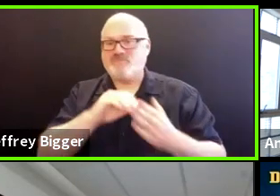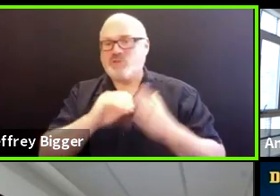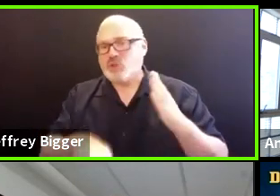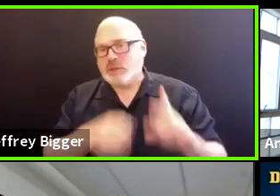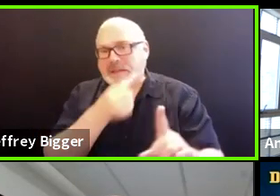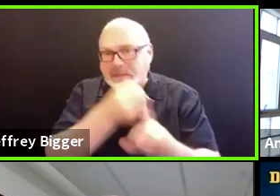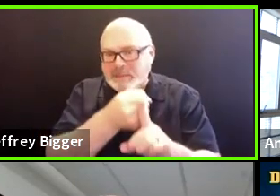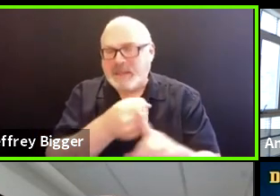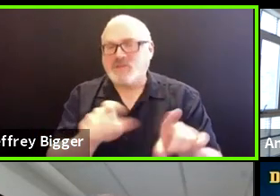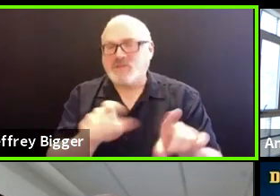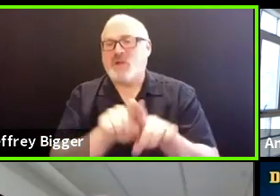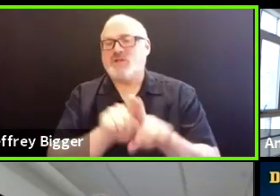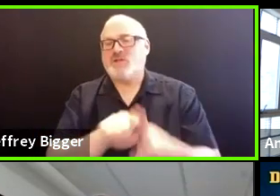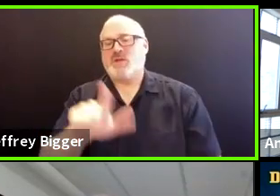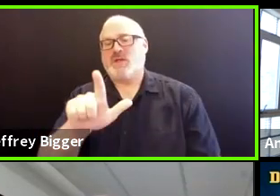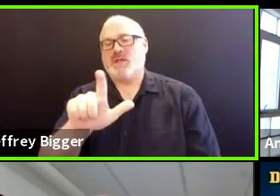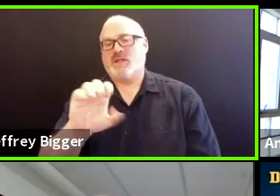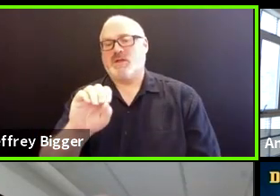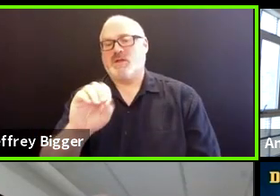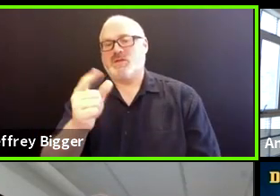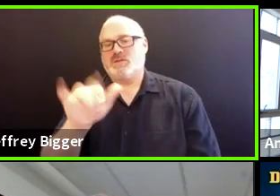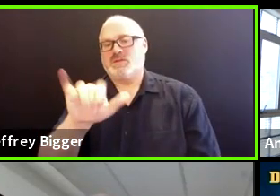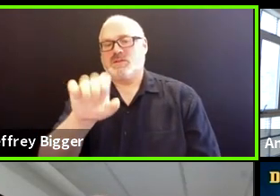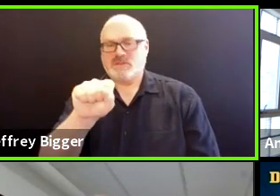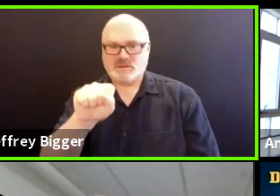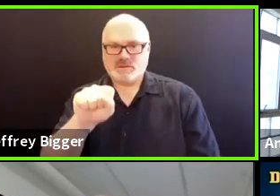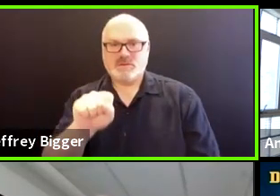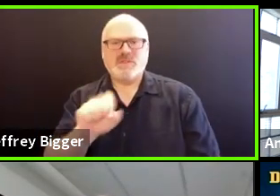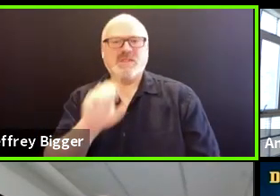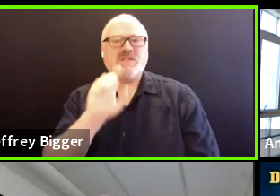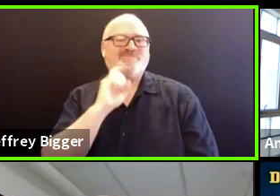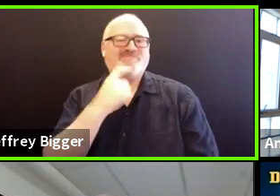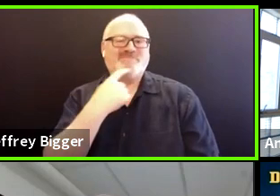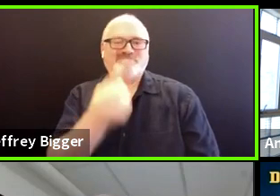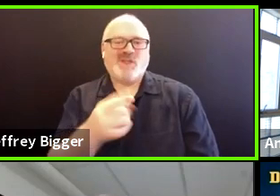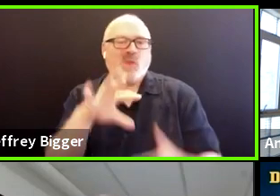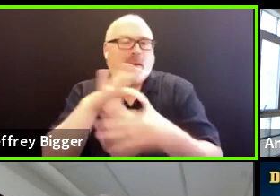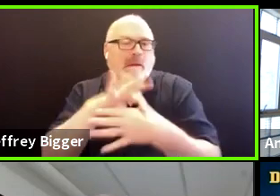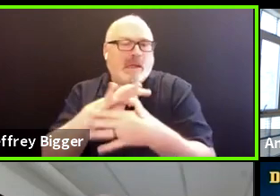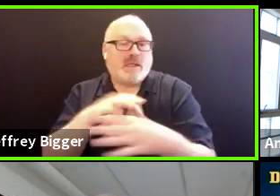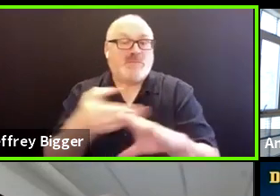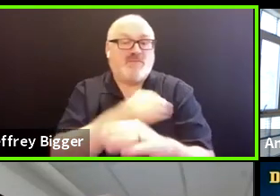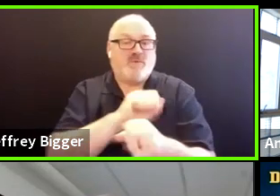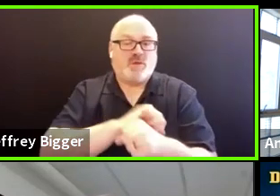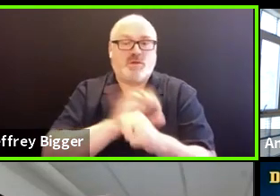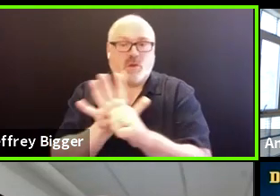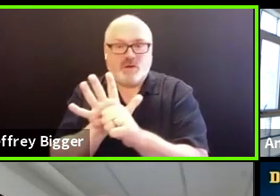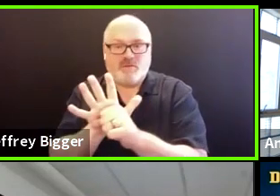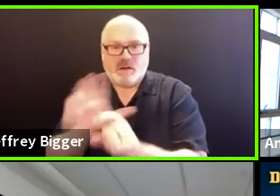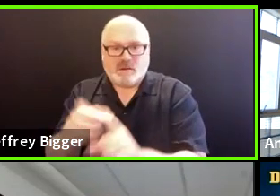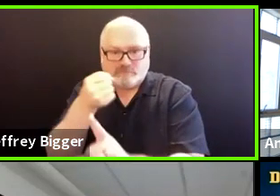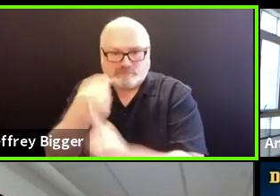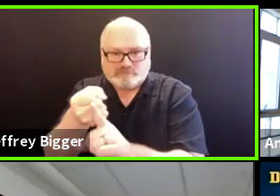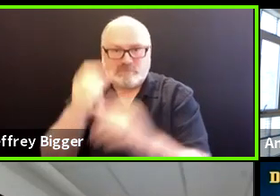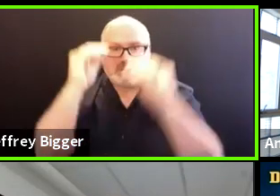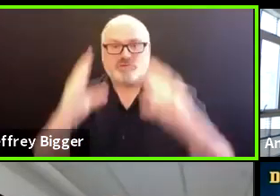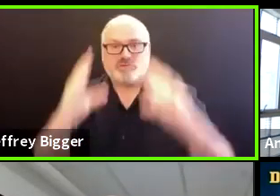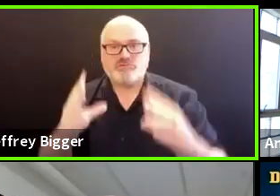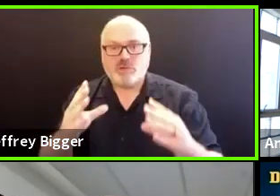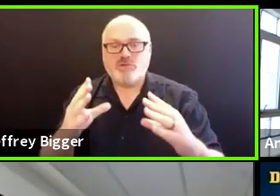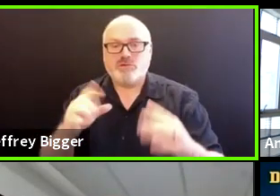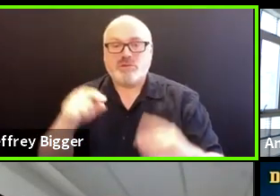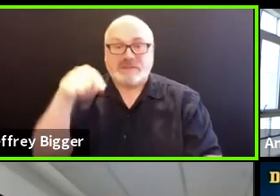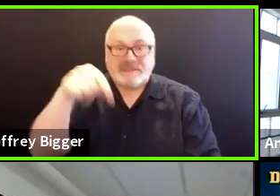logistics. For context, prior to COVID-19, our instructional space on campus